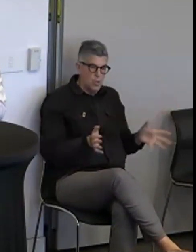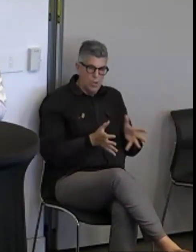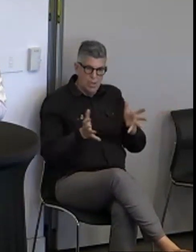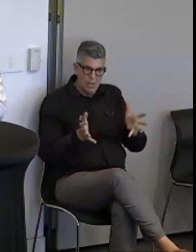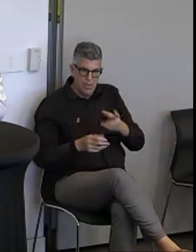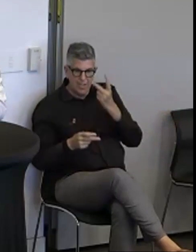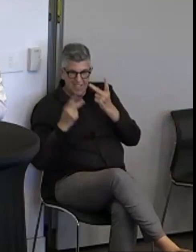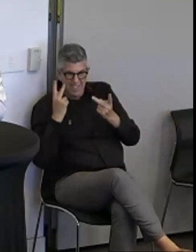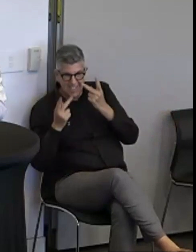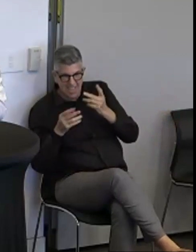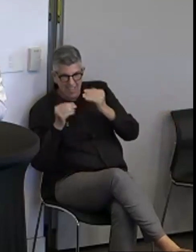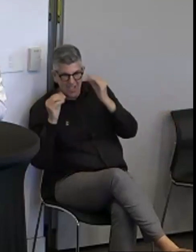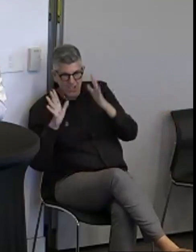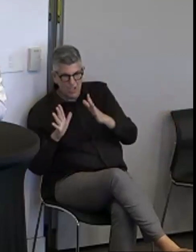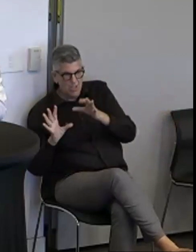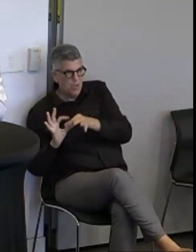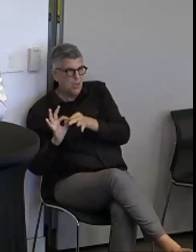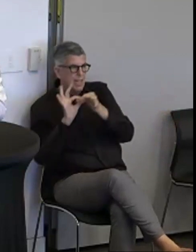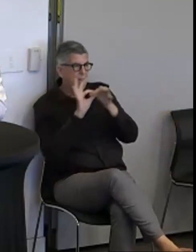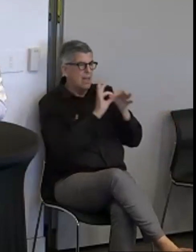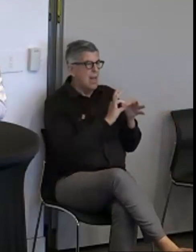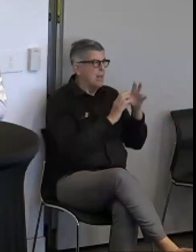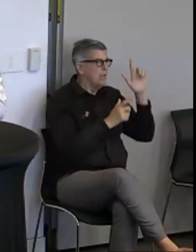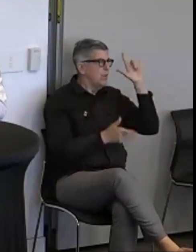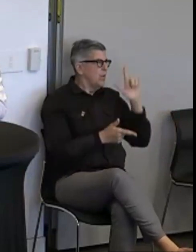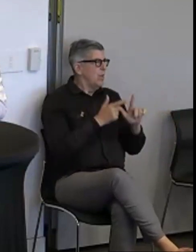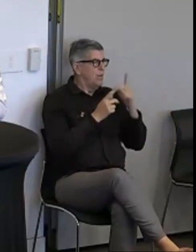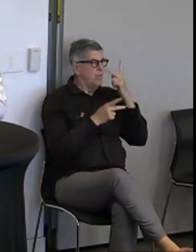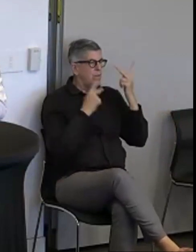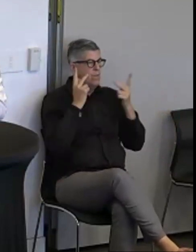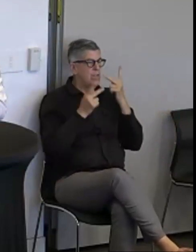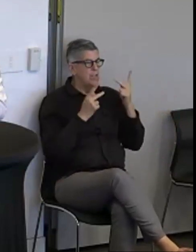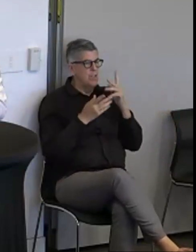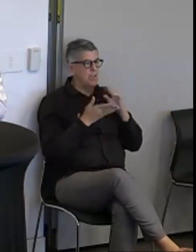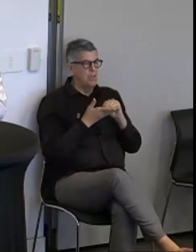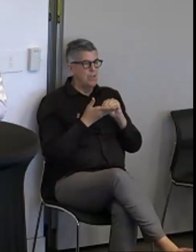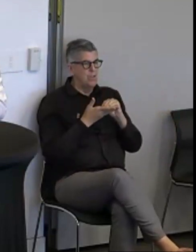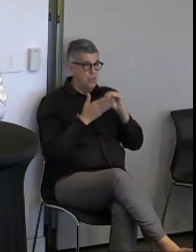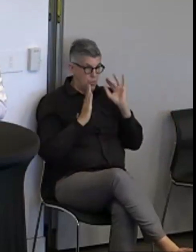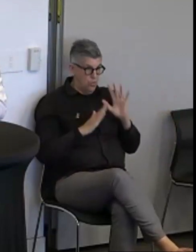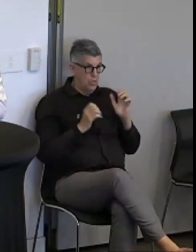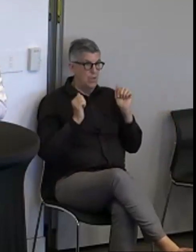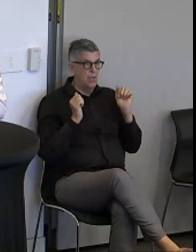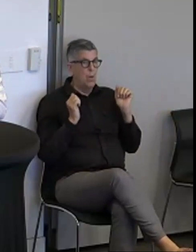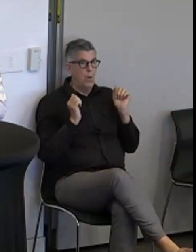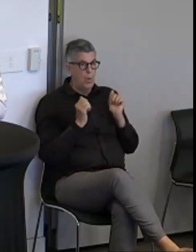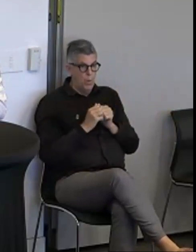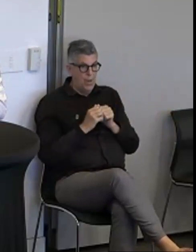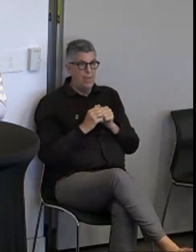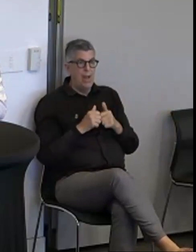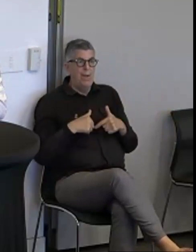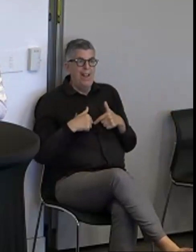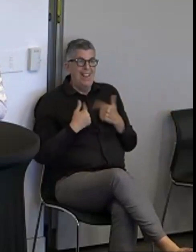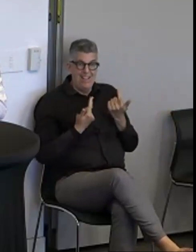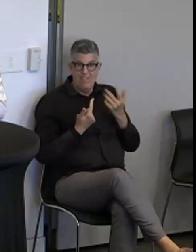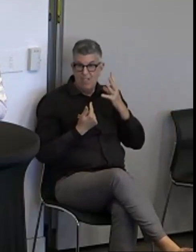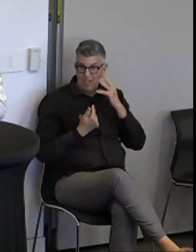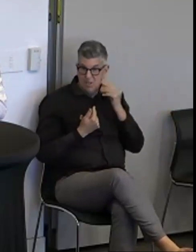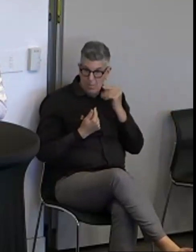to connect their blind and low vision students with people who have a lived experience of blindness and or have low